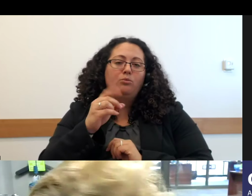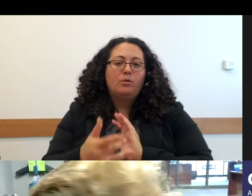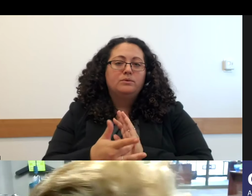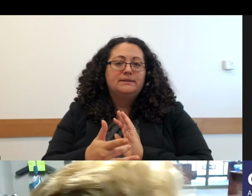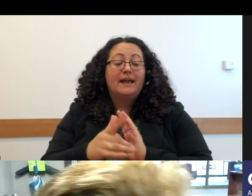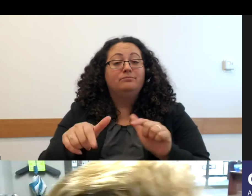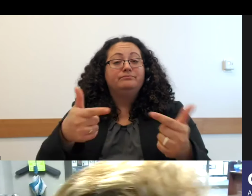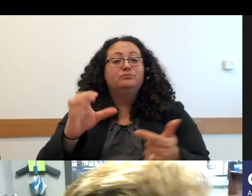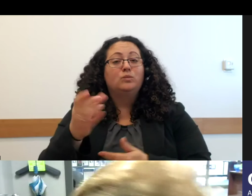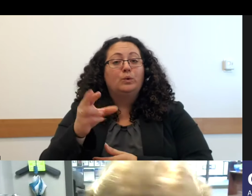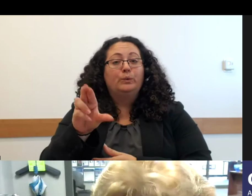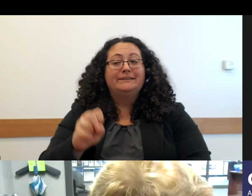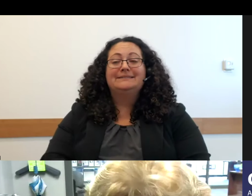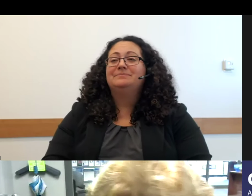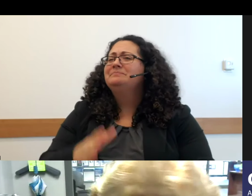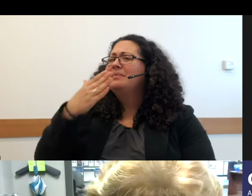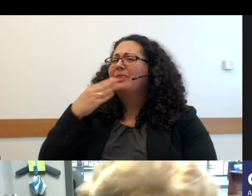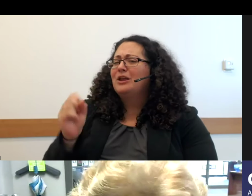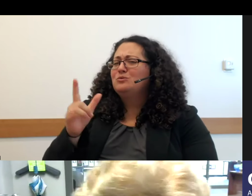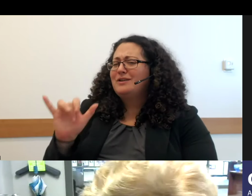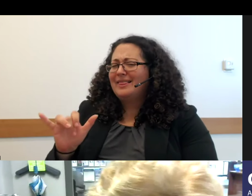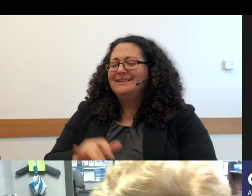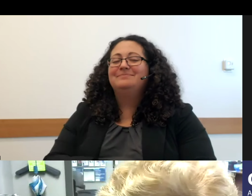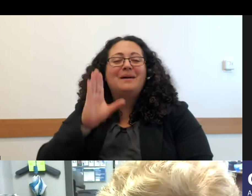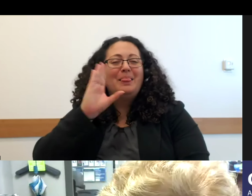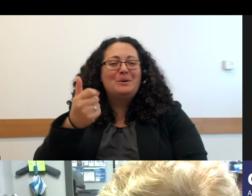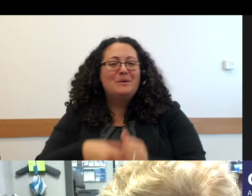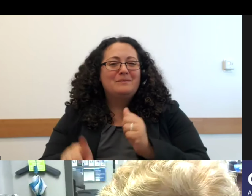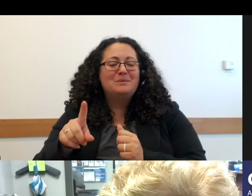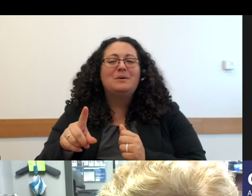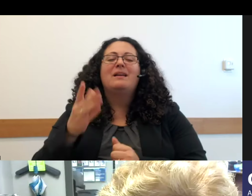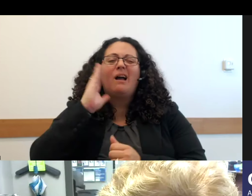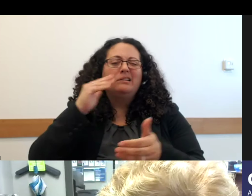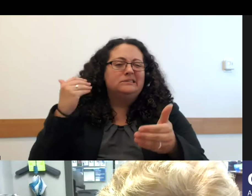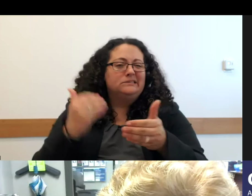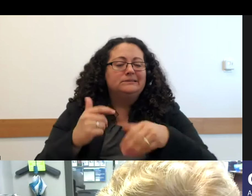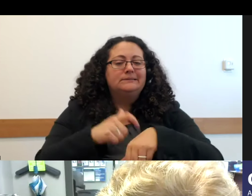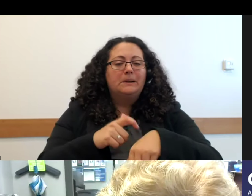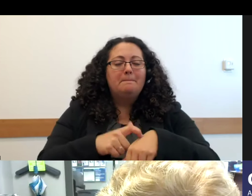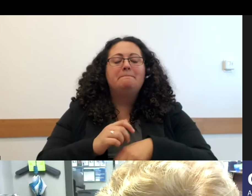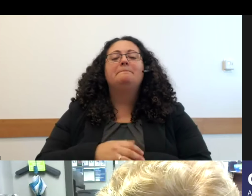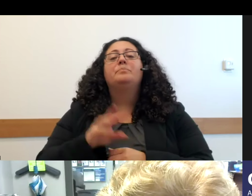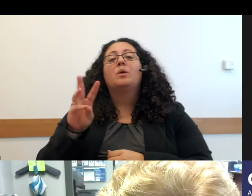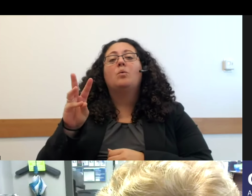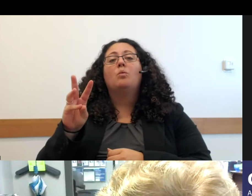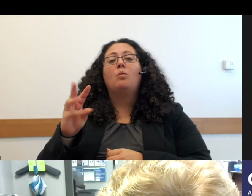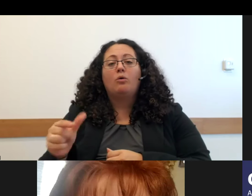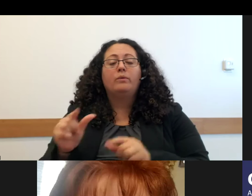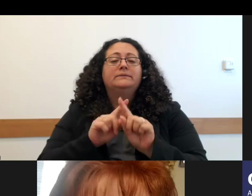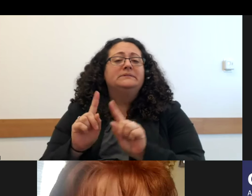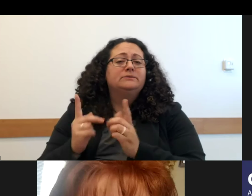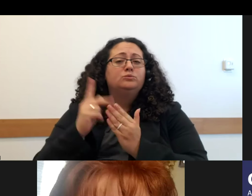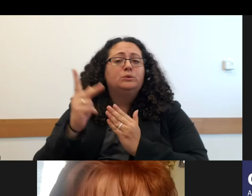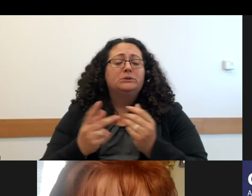to you, Chris. Thank you, Shelley. And hi, everybody. I know we're running close on time and Walgreens has got a whole bunch of programs going